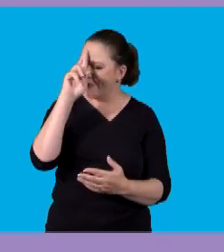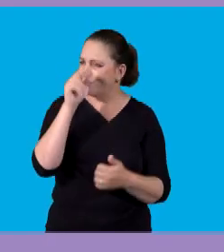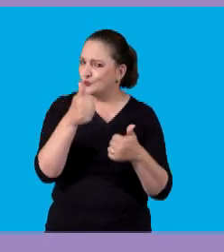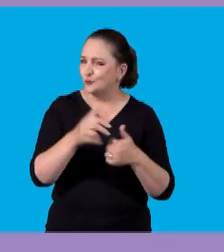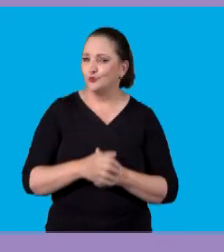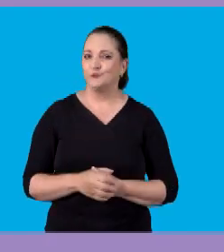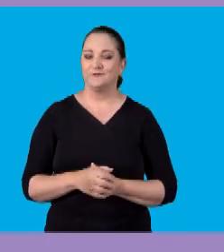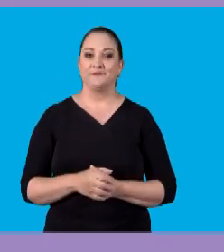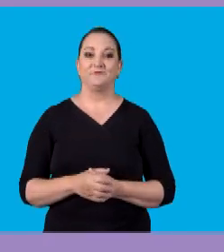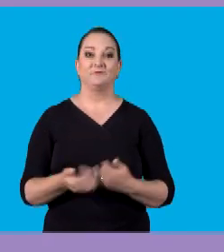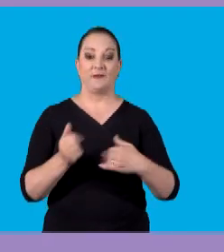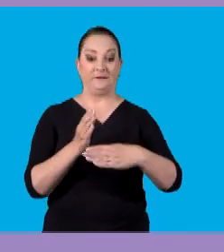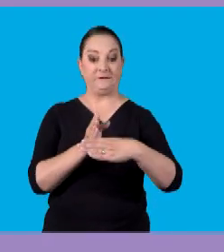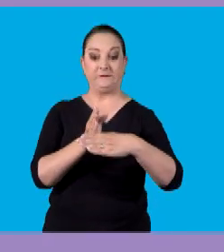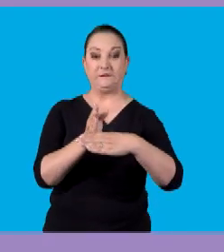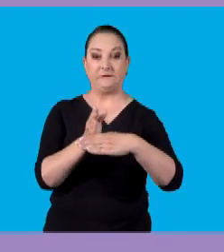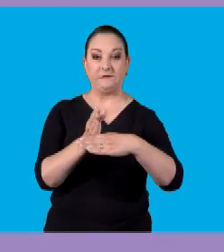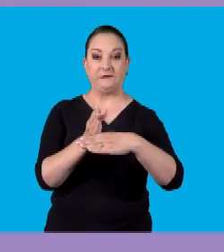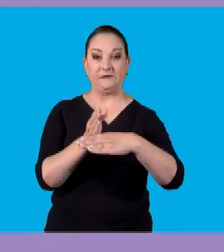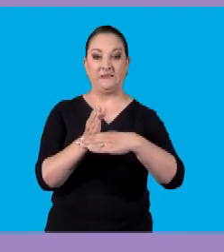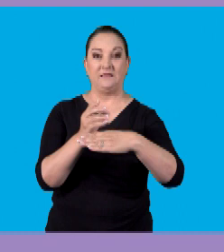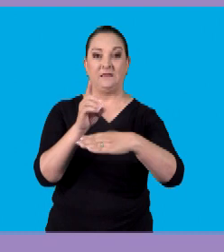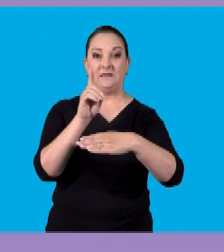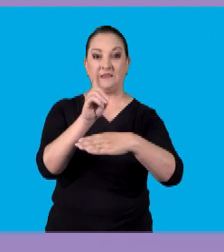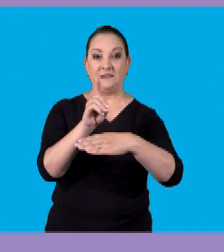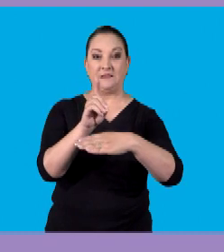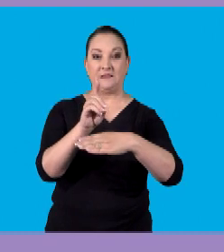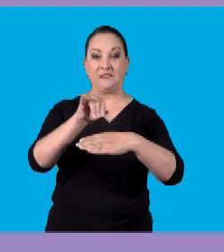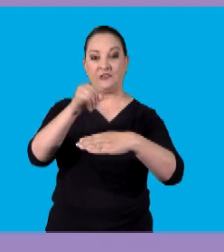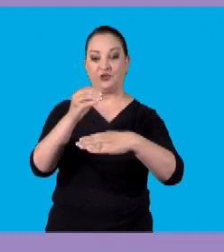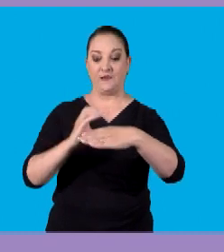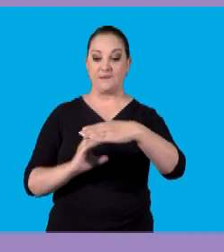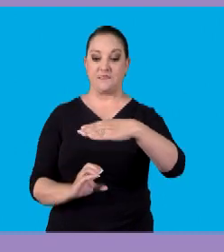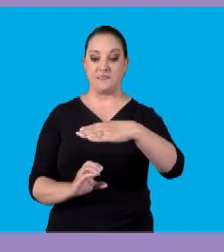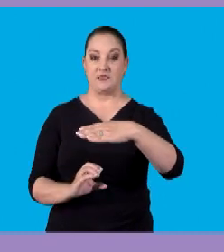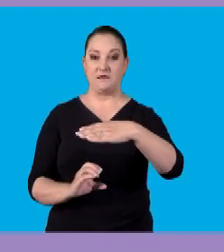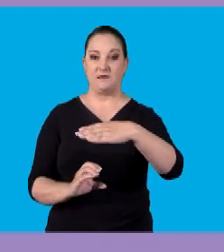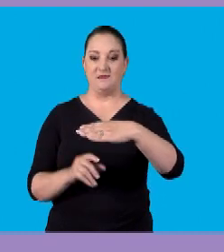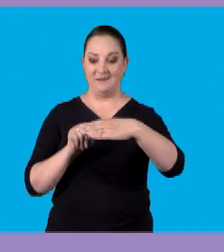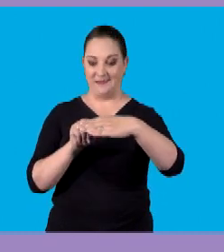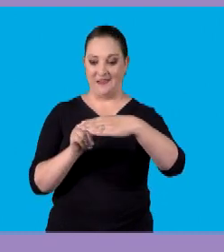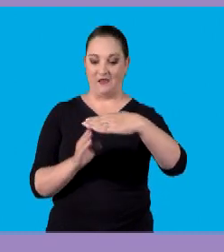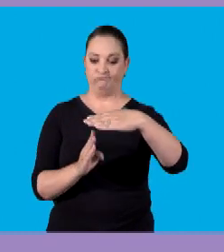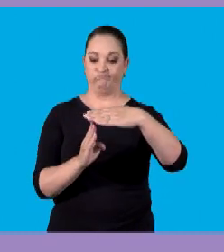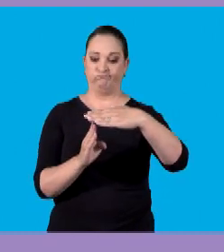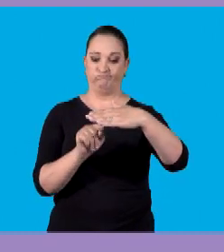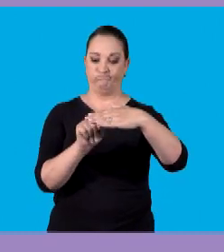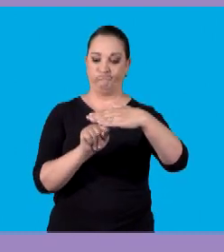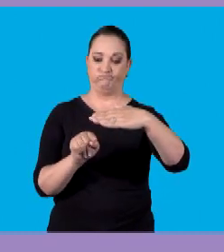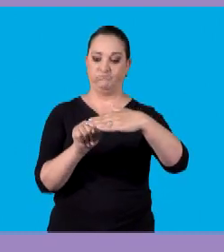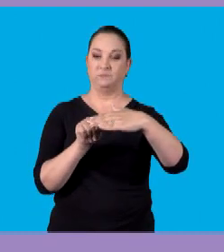absolutely correct. So that means that the size of DJC is equals to